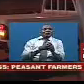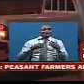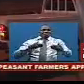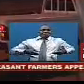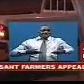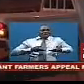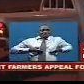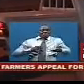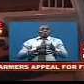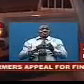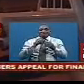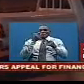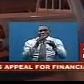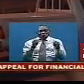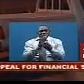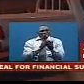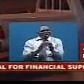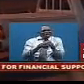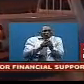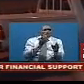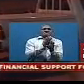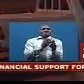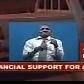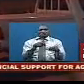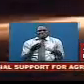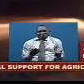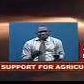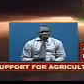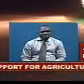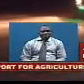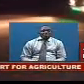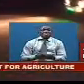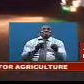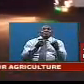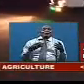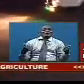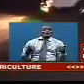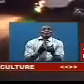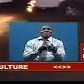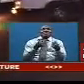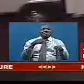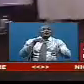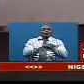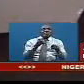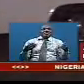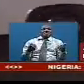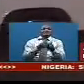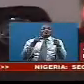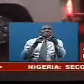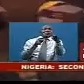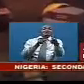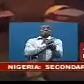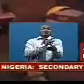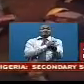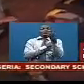they dress in a manner that which people claim is unacceptable. Several accidents occur at night, and in times like